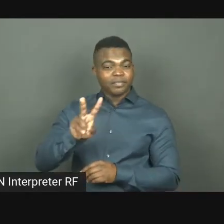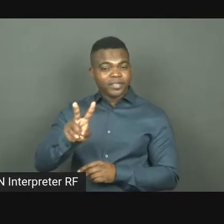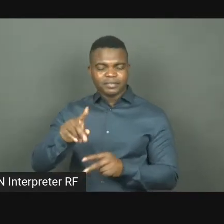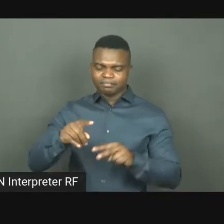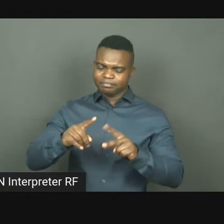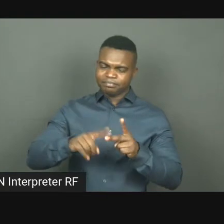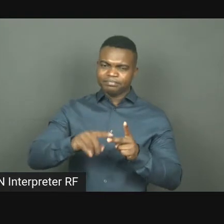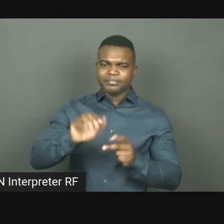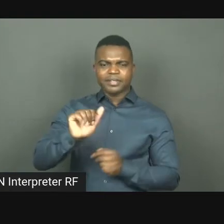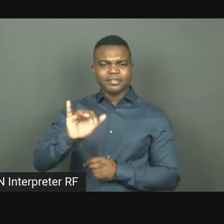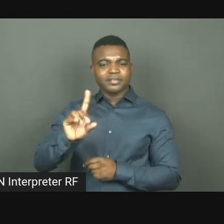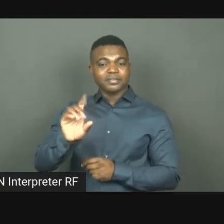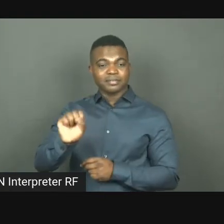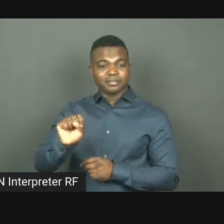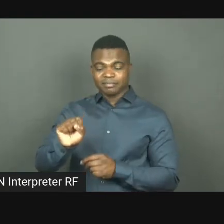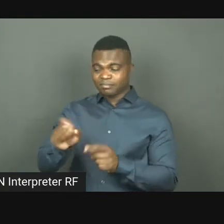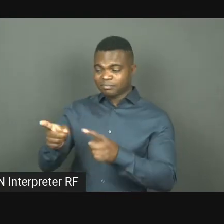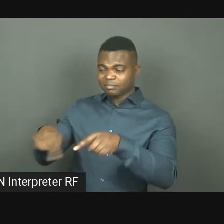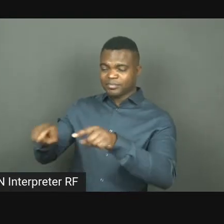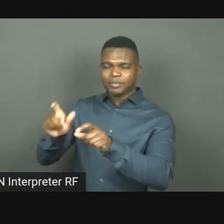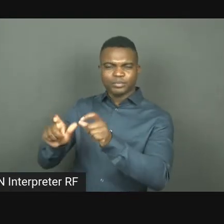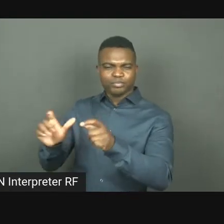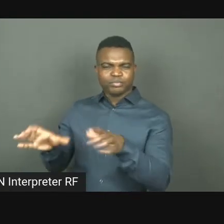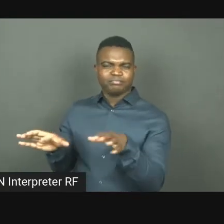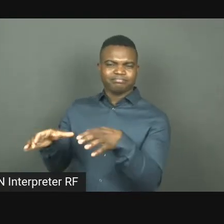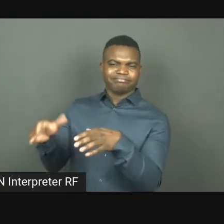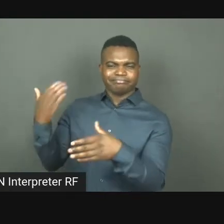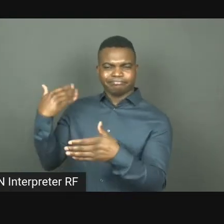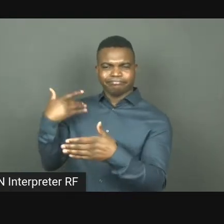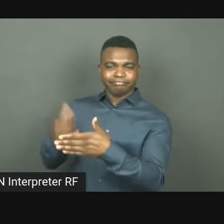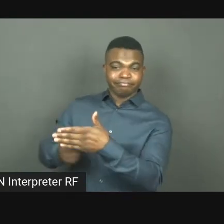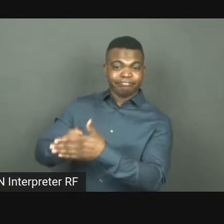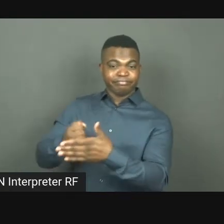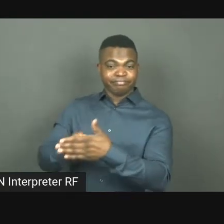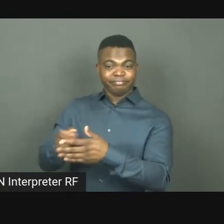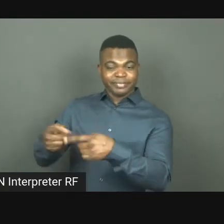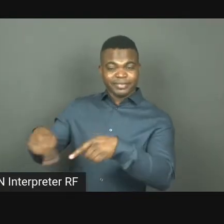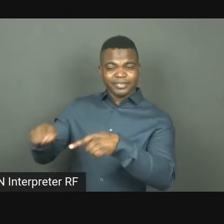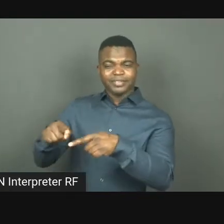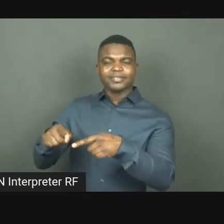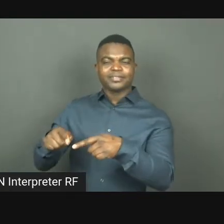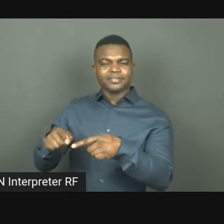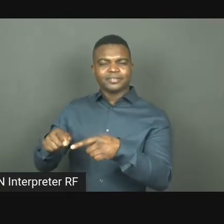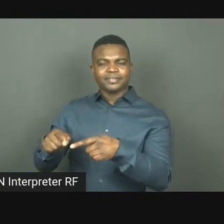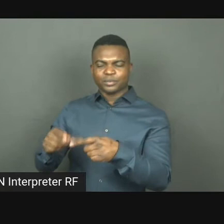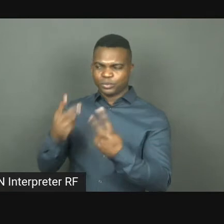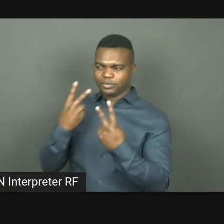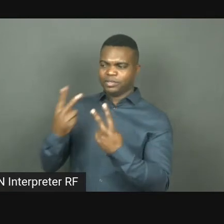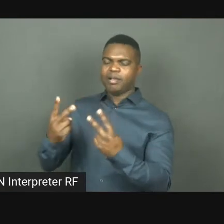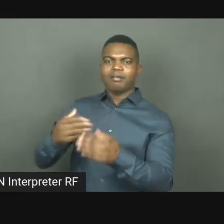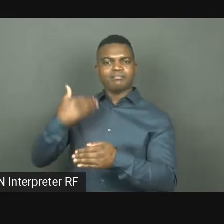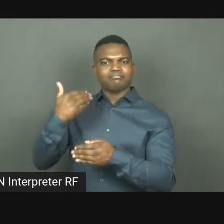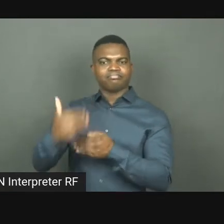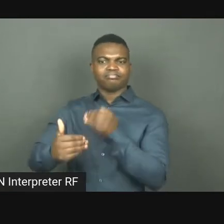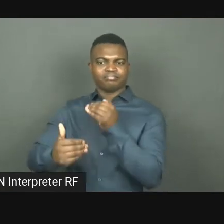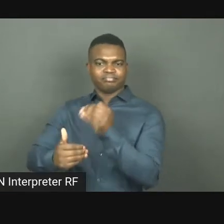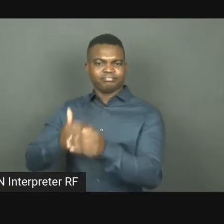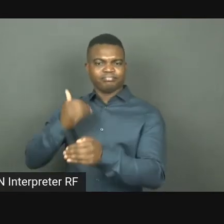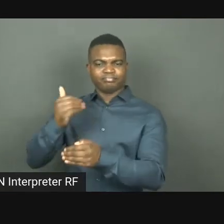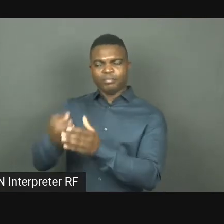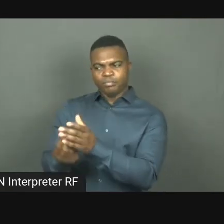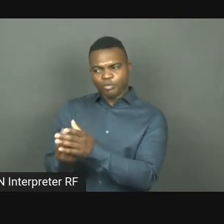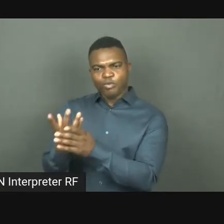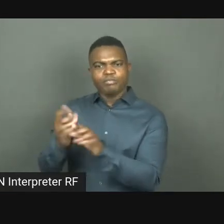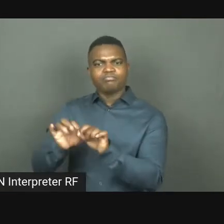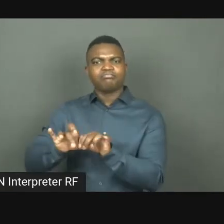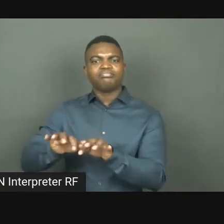complexity of what it means to be a human being don't matter. To refuse that lie and to articulate both in one's